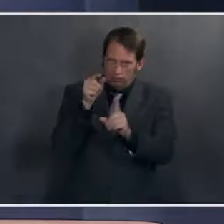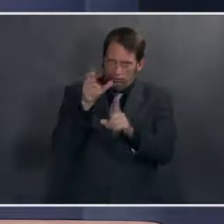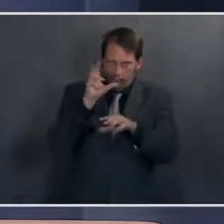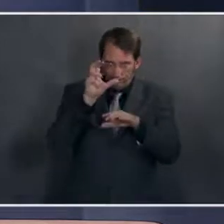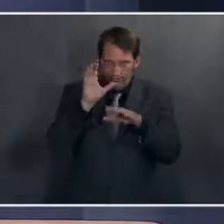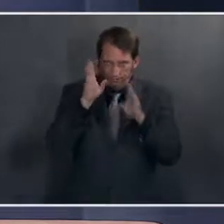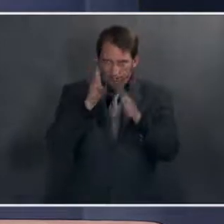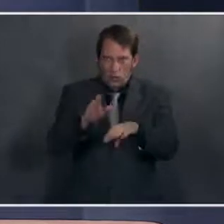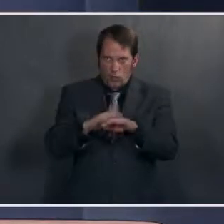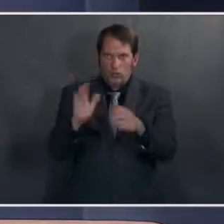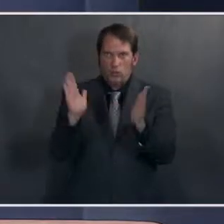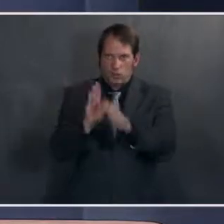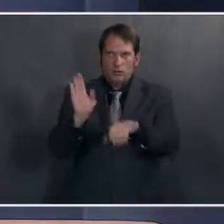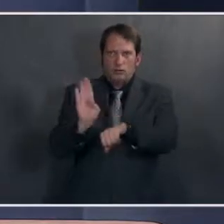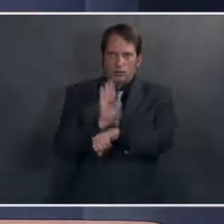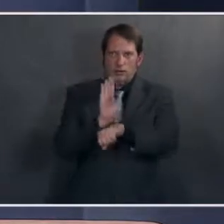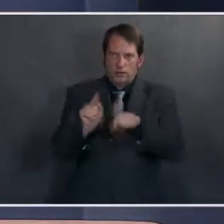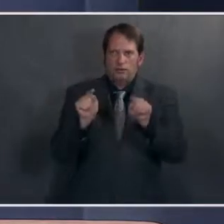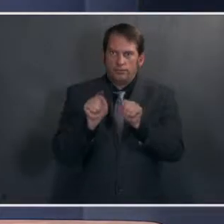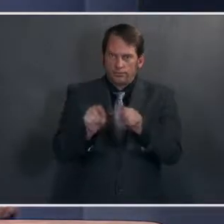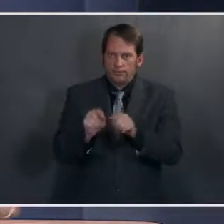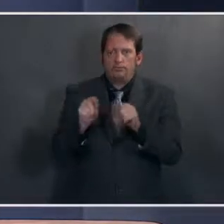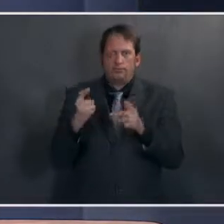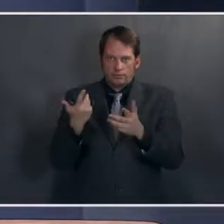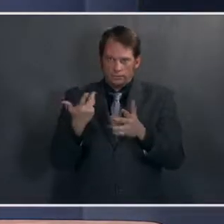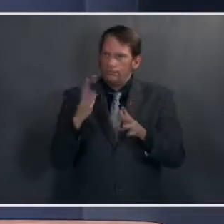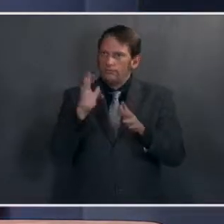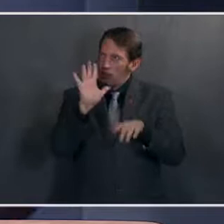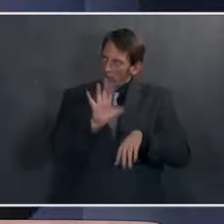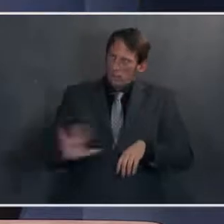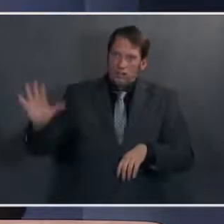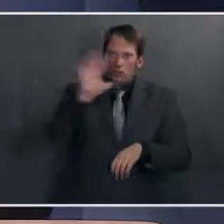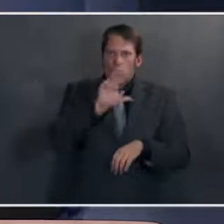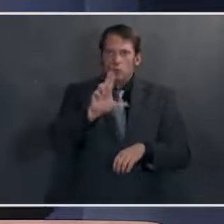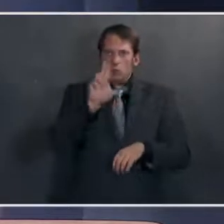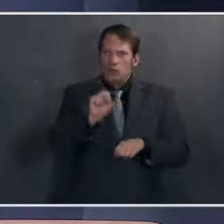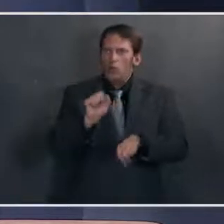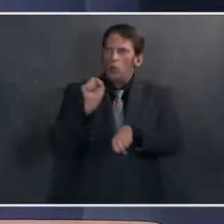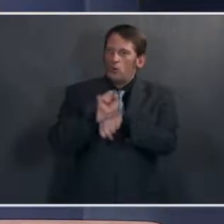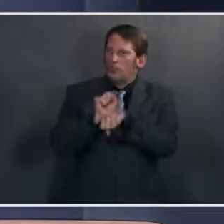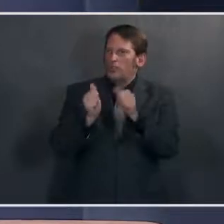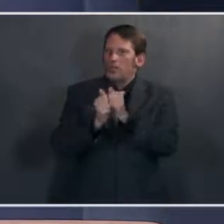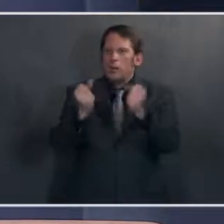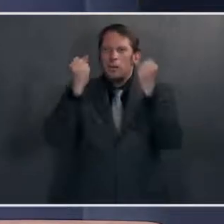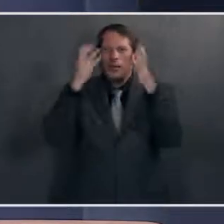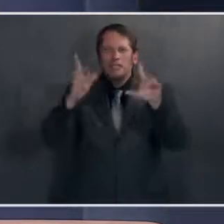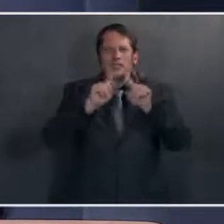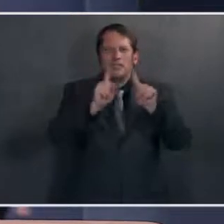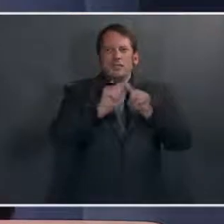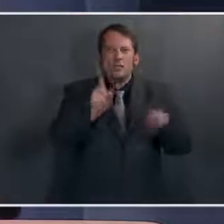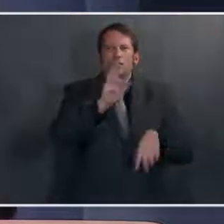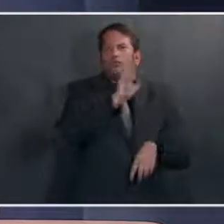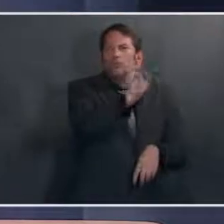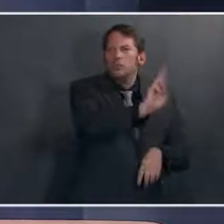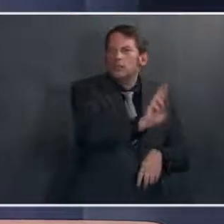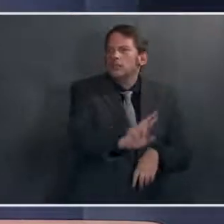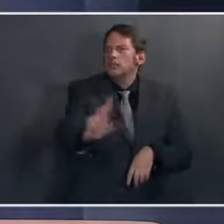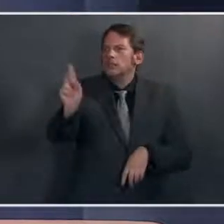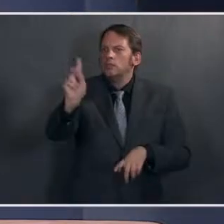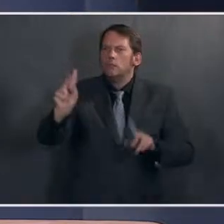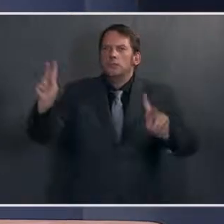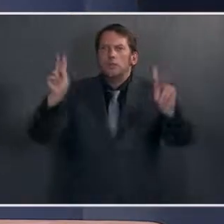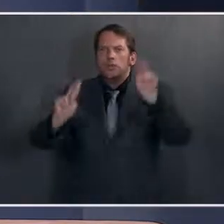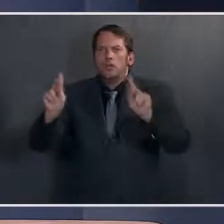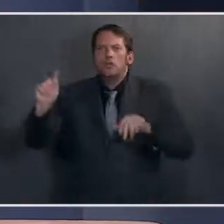is agreement that it's important to work with many Republicans and Democrats who fall on different parts of the